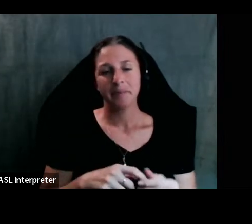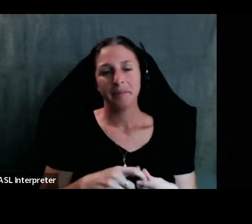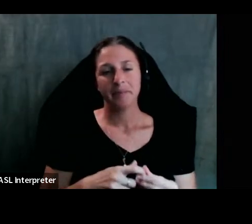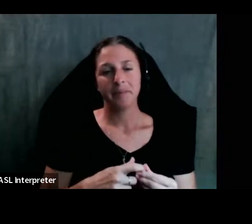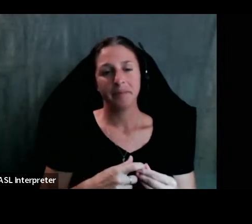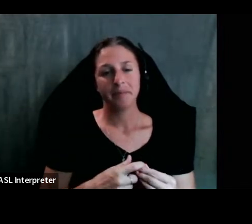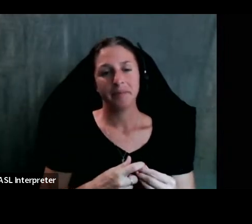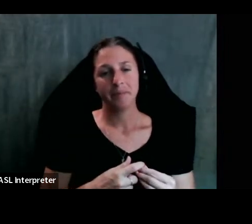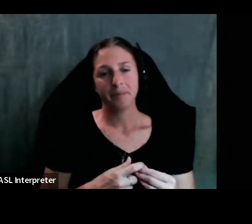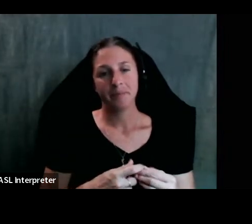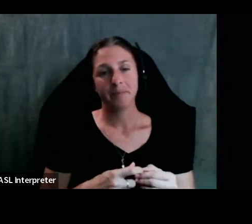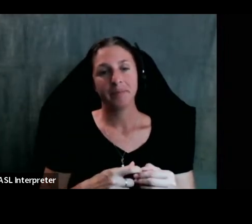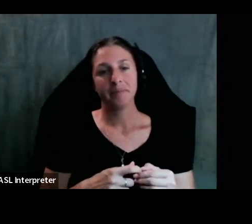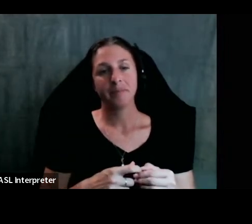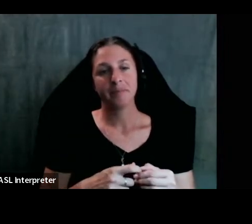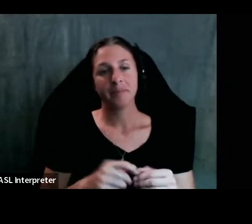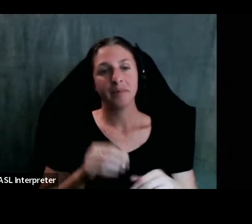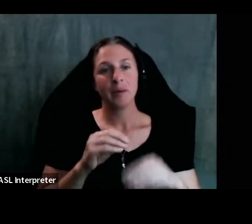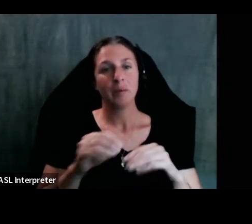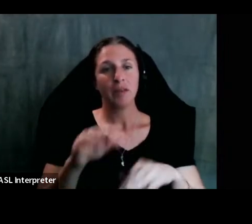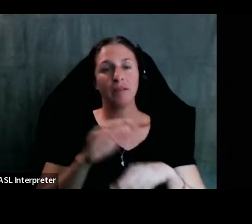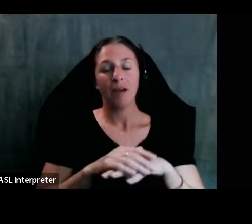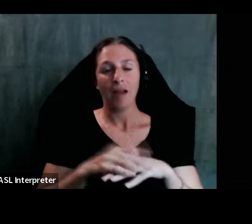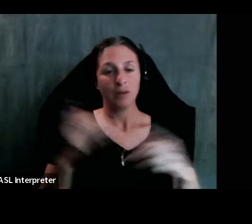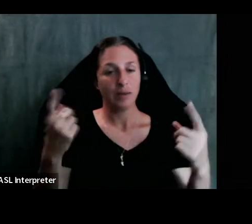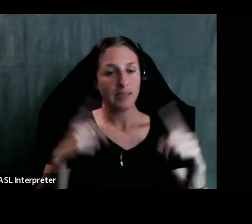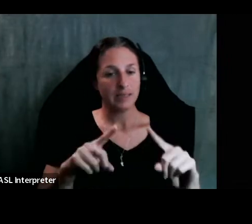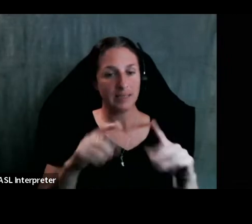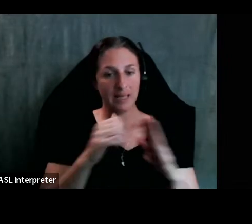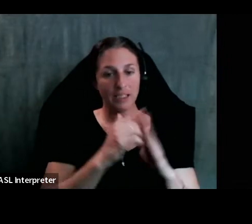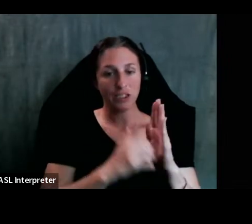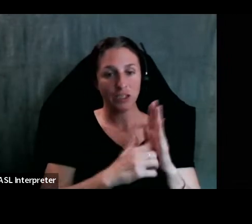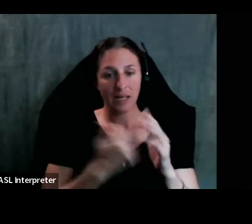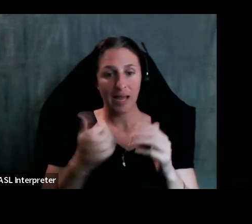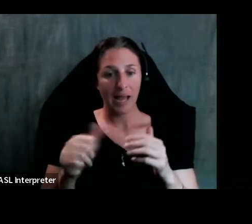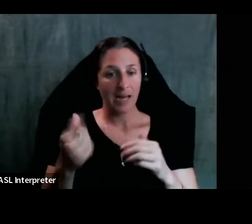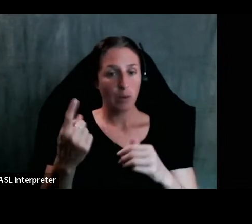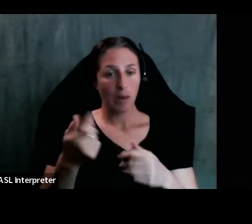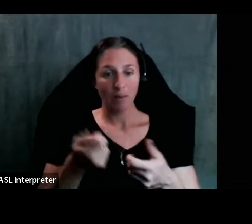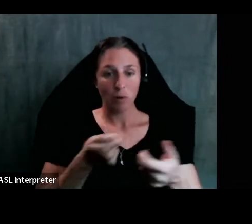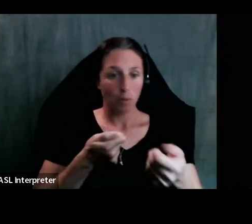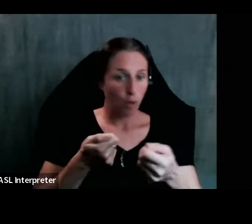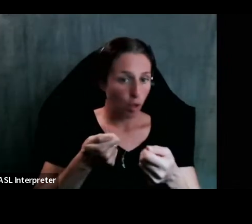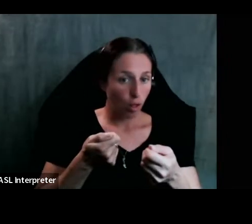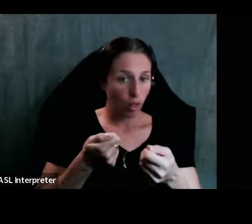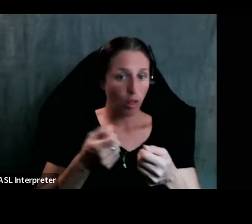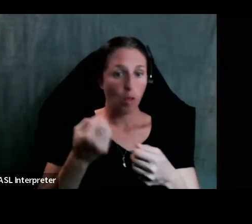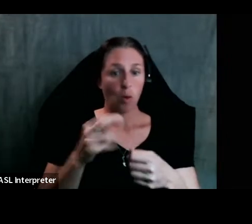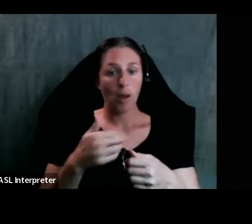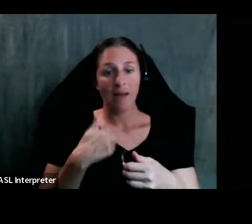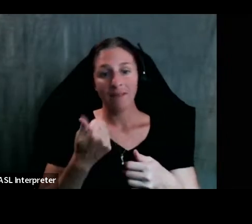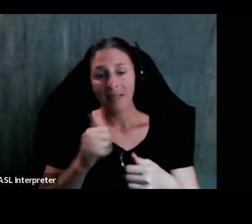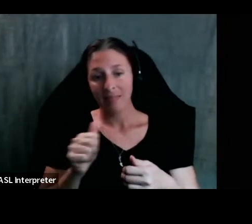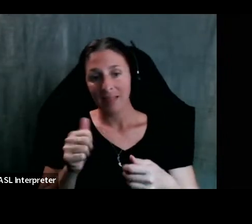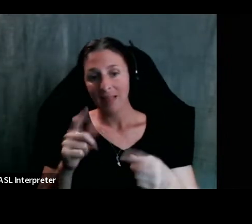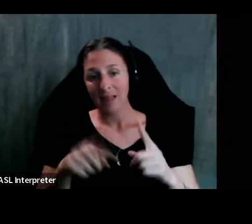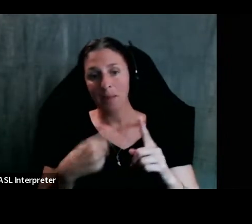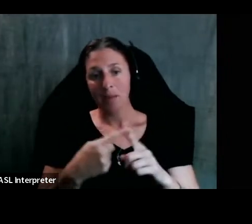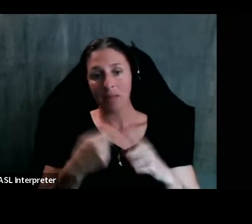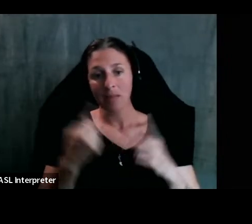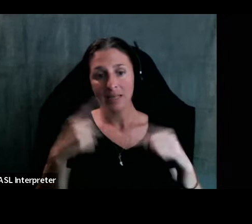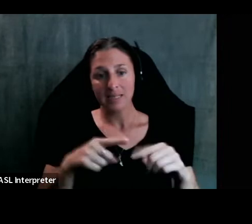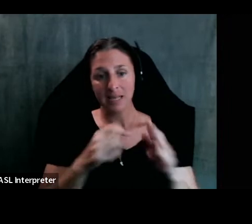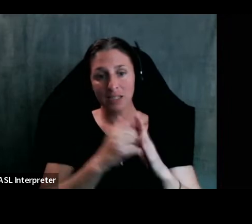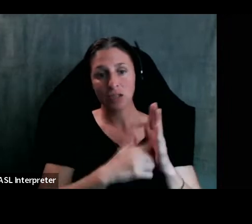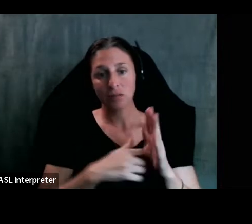So moving on to the consent agenda. Does anyone want to pull the item or have anything to say about the consent agenda item? I'll move